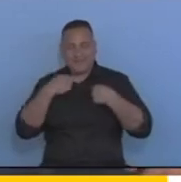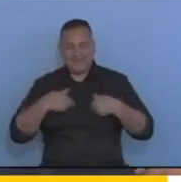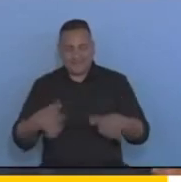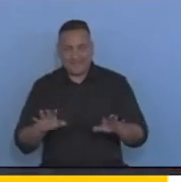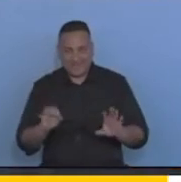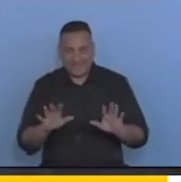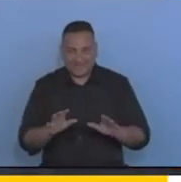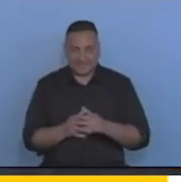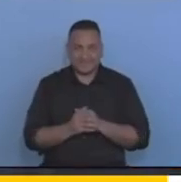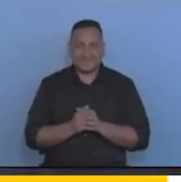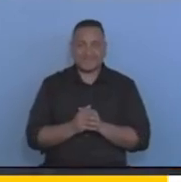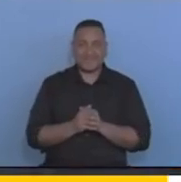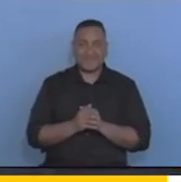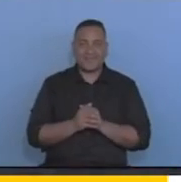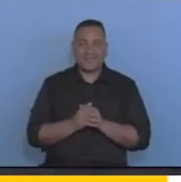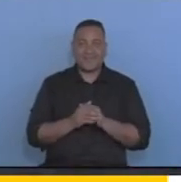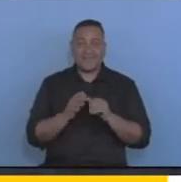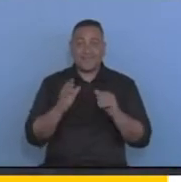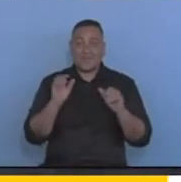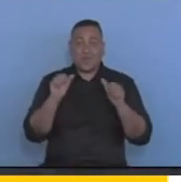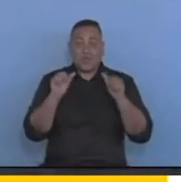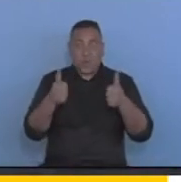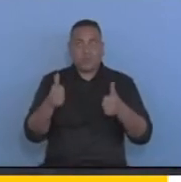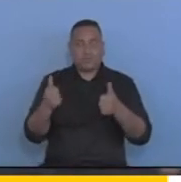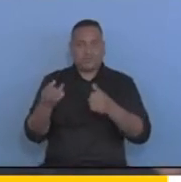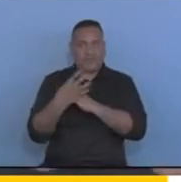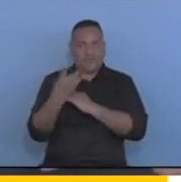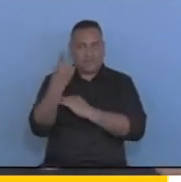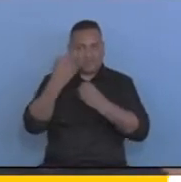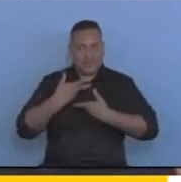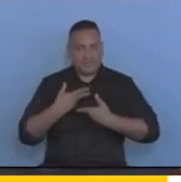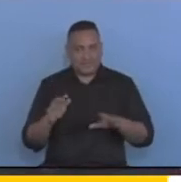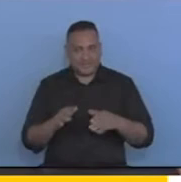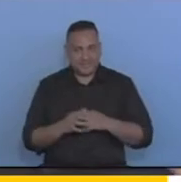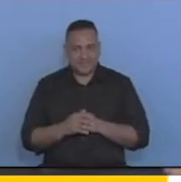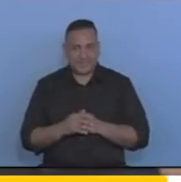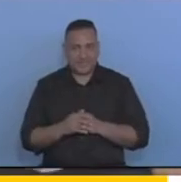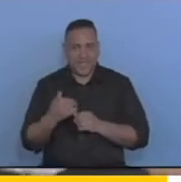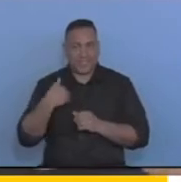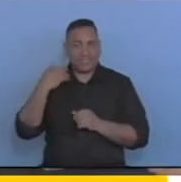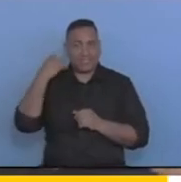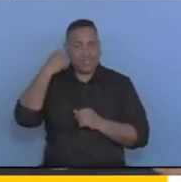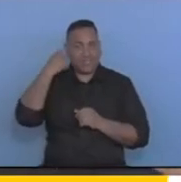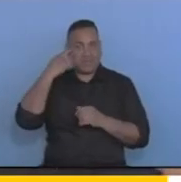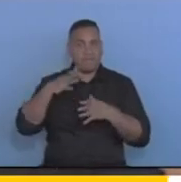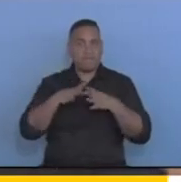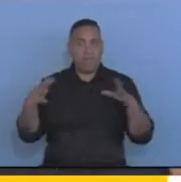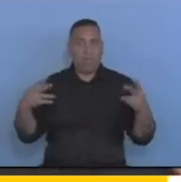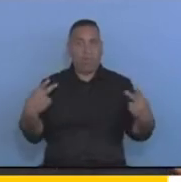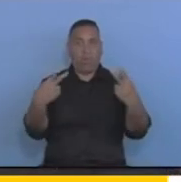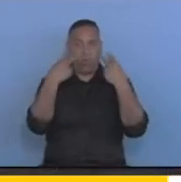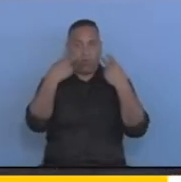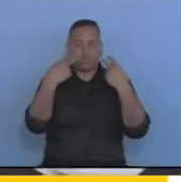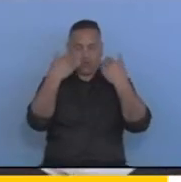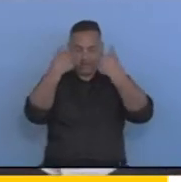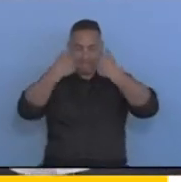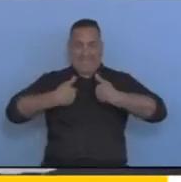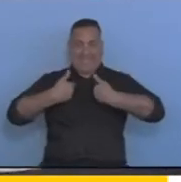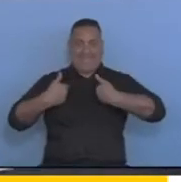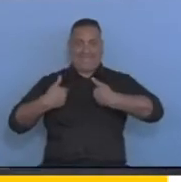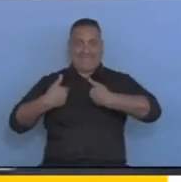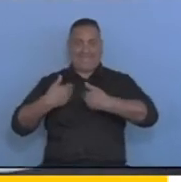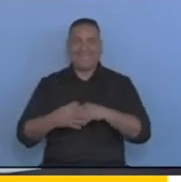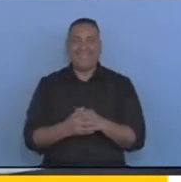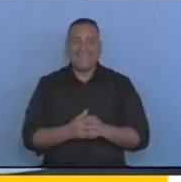The good advice is to take that. It's probably more a reflection on me, but I always get told that.